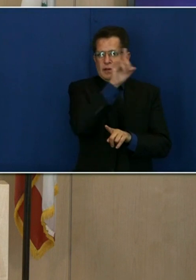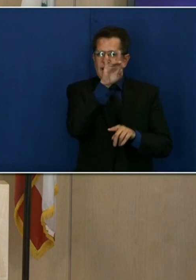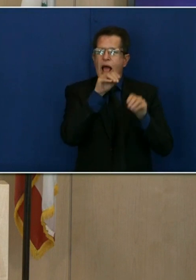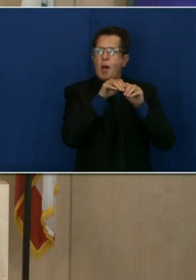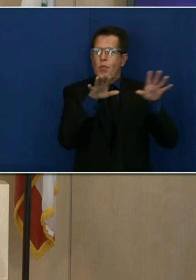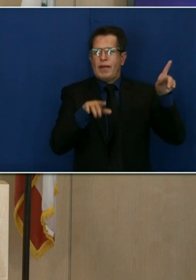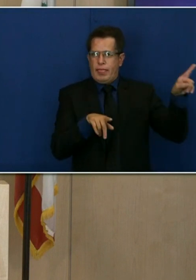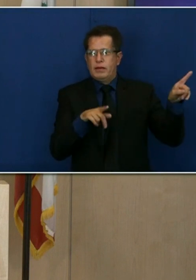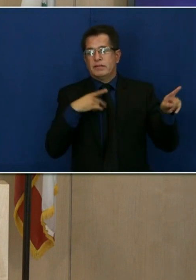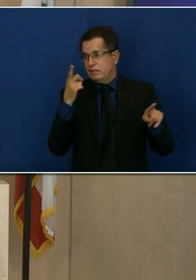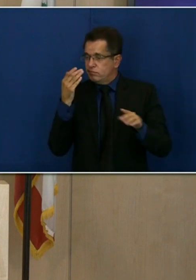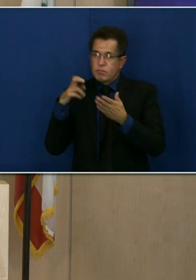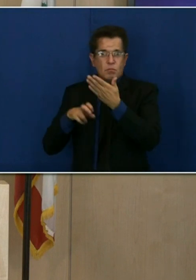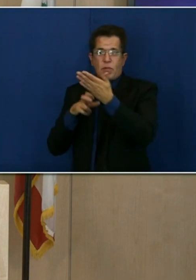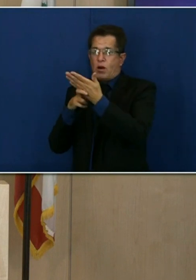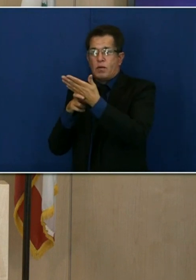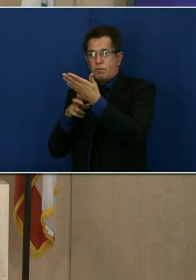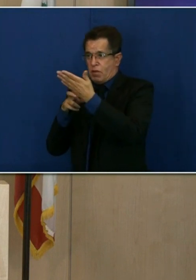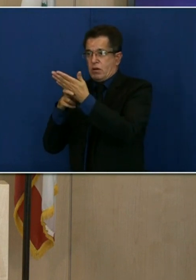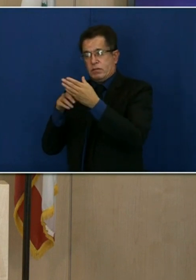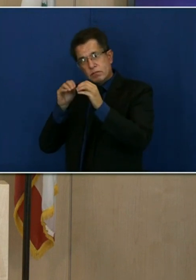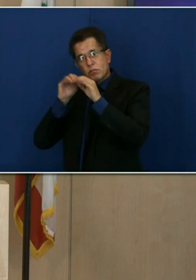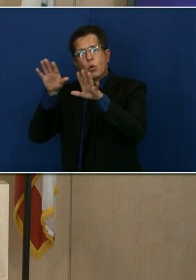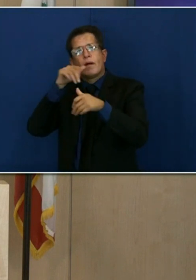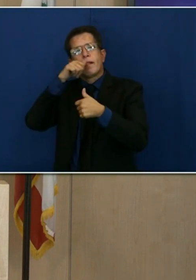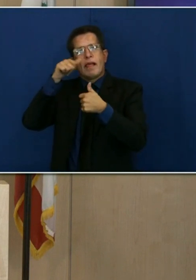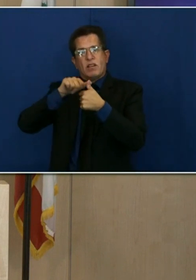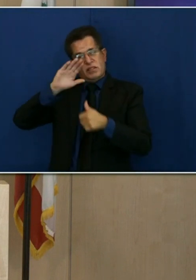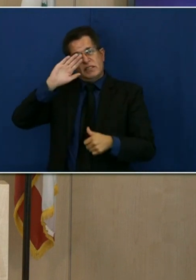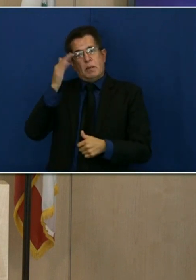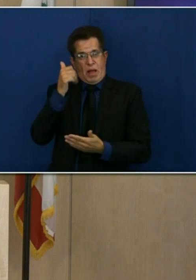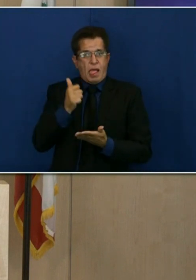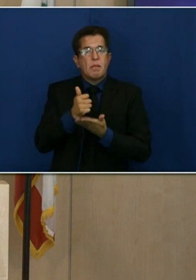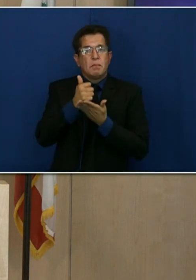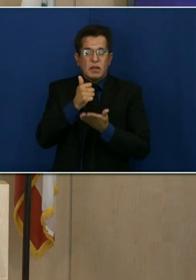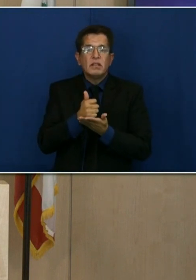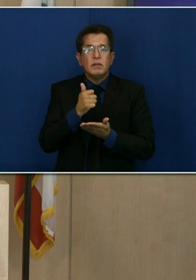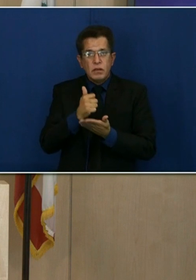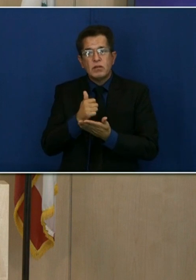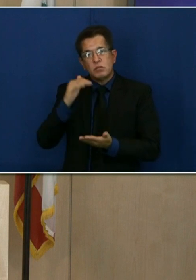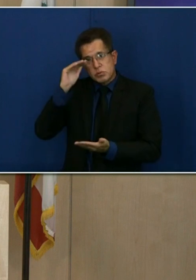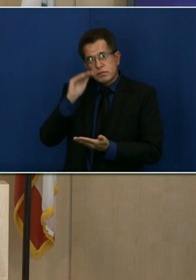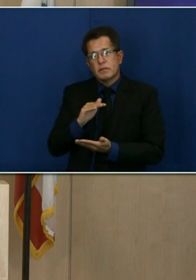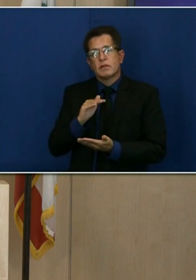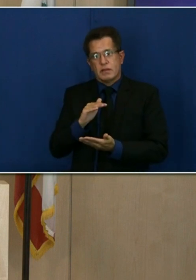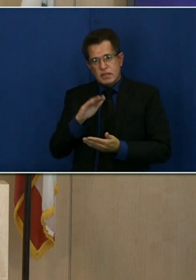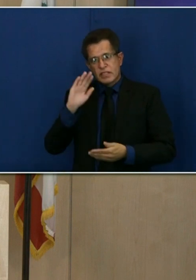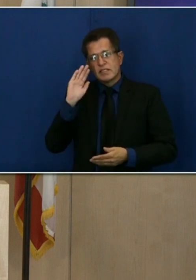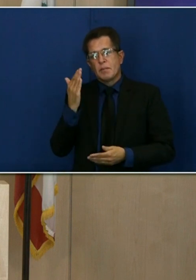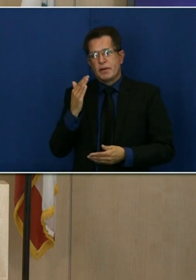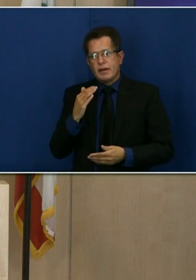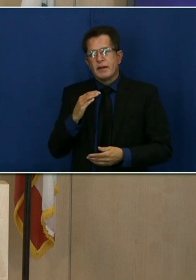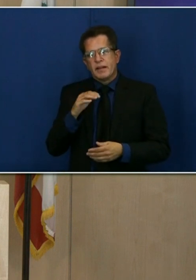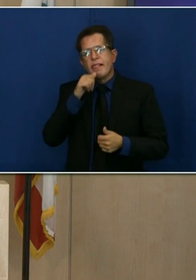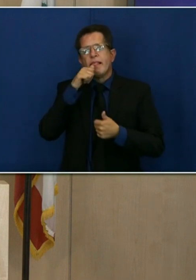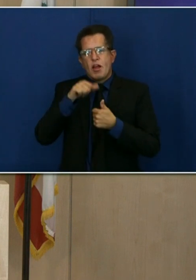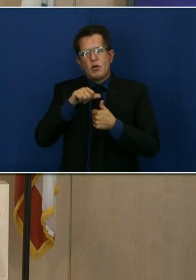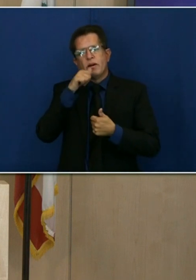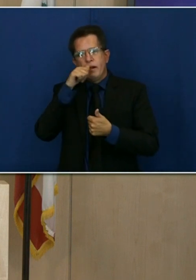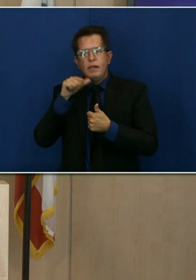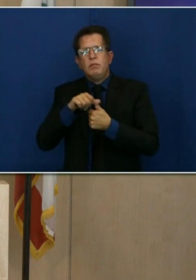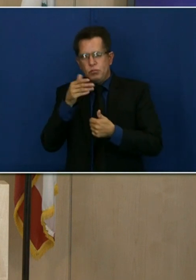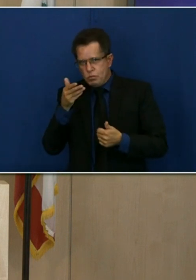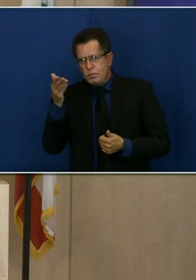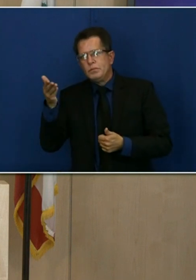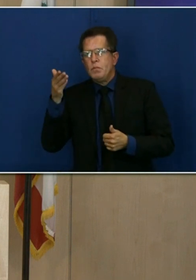outbreak. Those letters seem to do the trick. That, combined with some more surveillance by local law enforcement